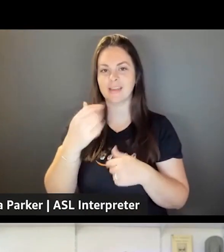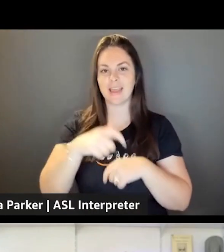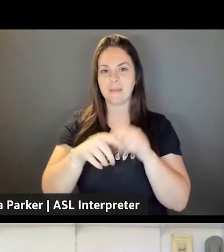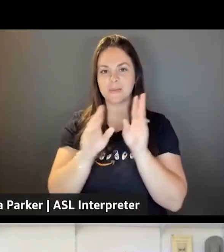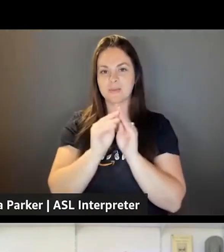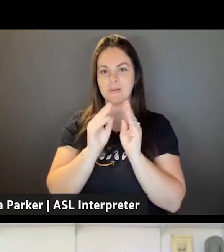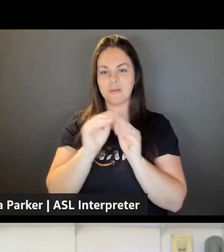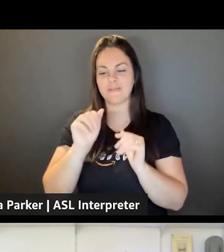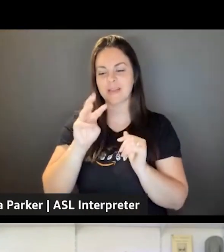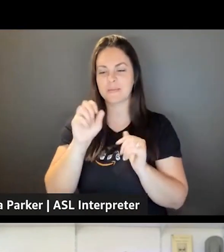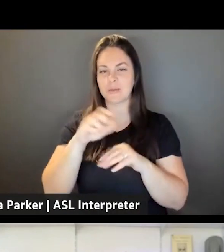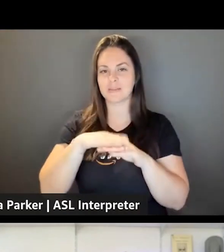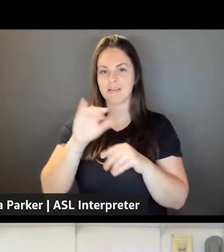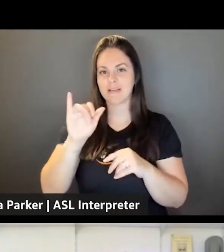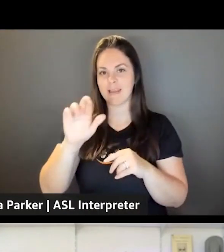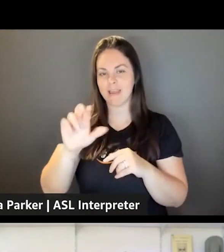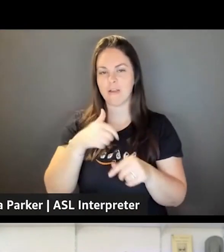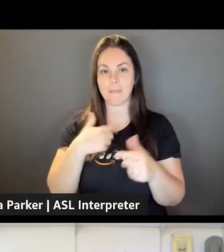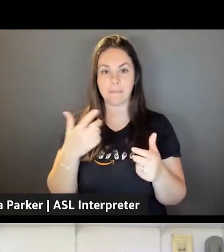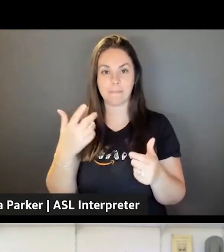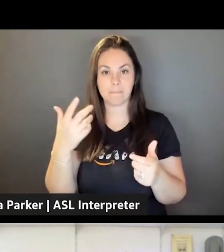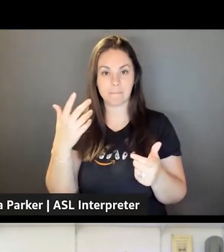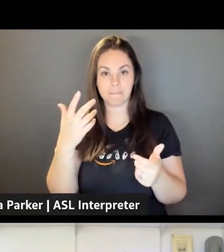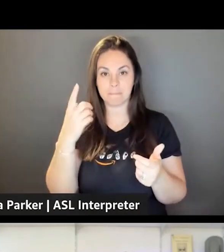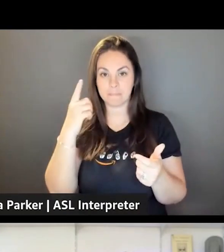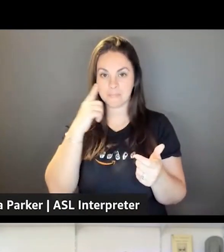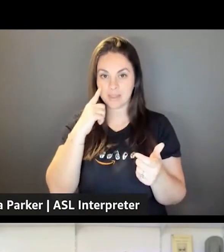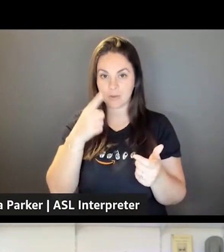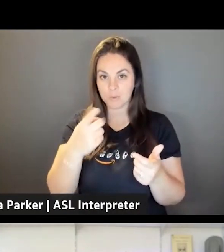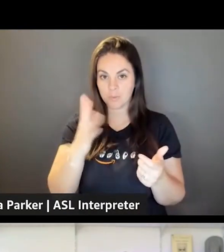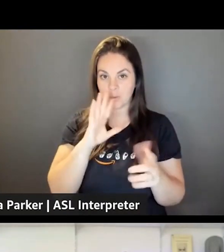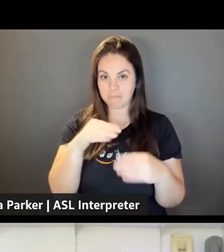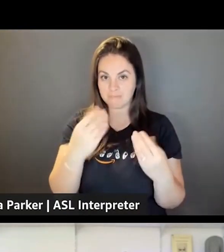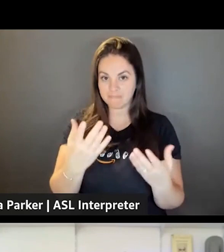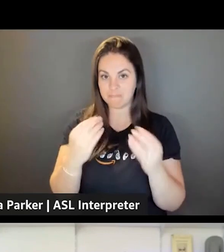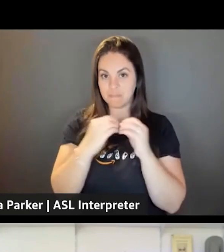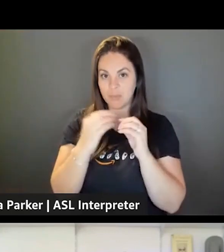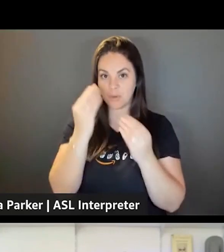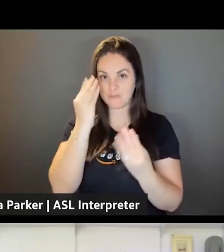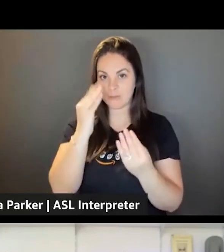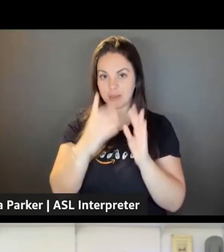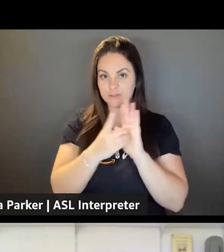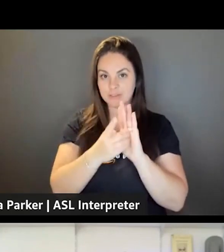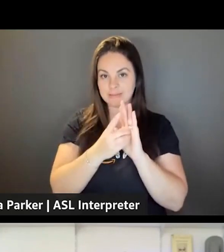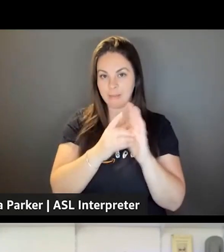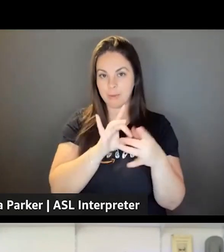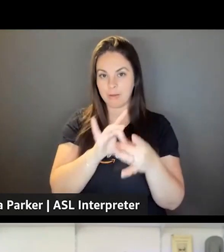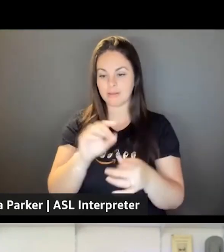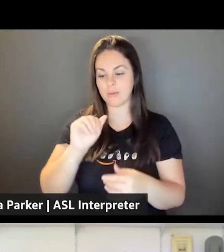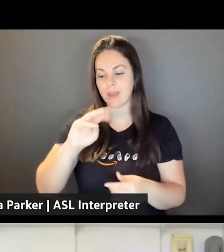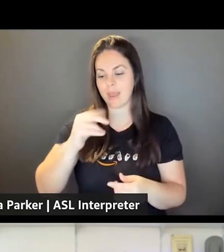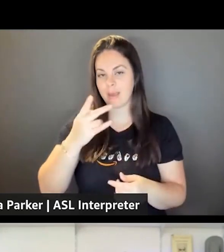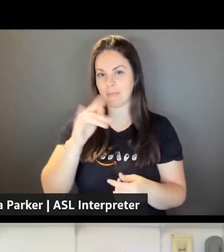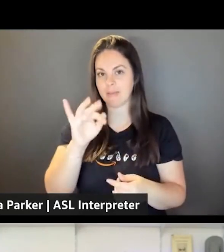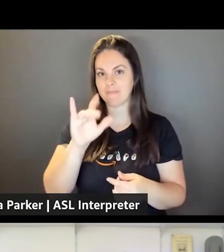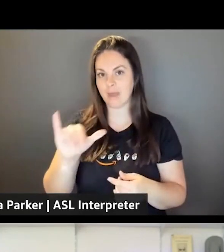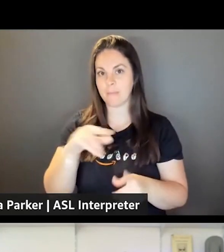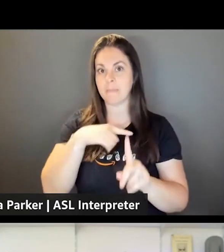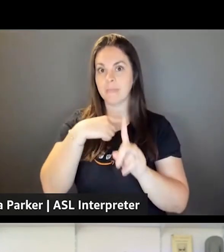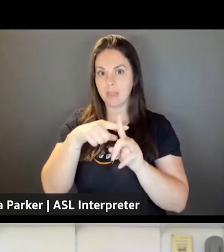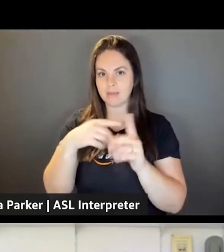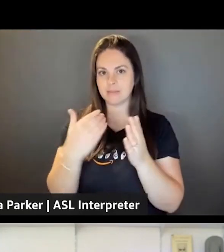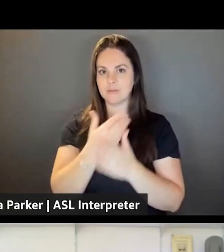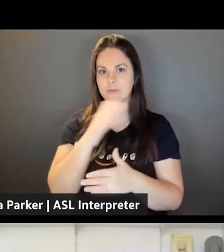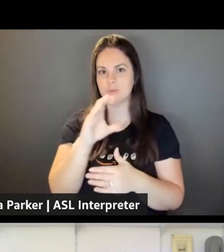hear you're about to give us some more information, a demo about number one, Amplify, and then a new CDK